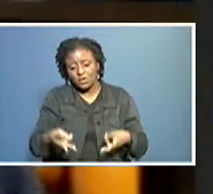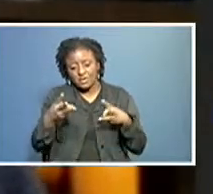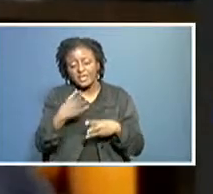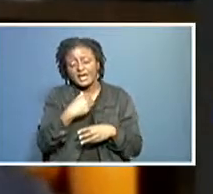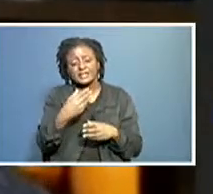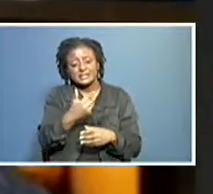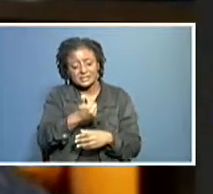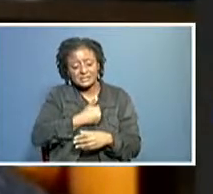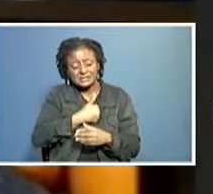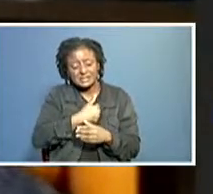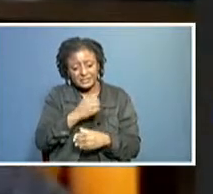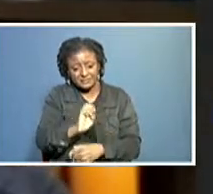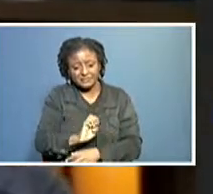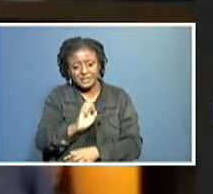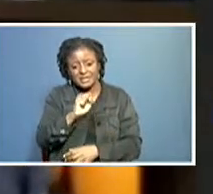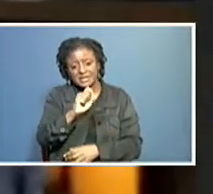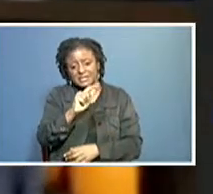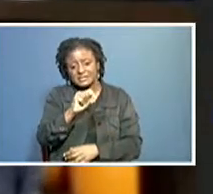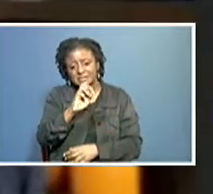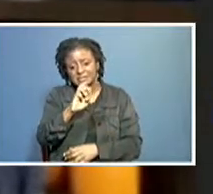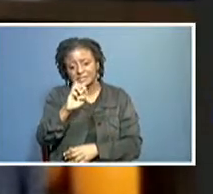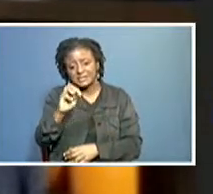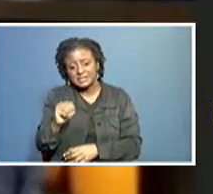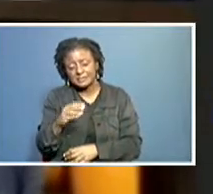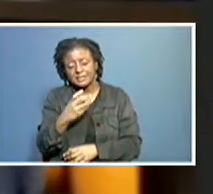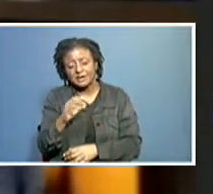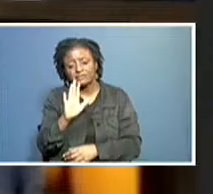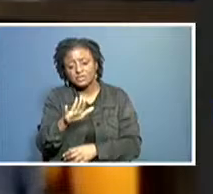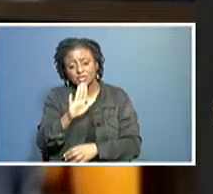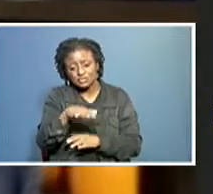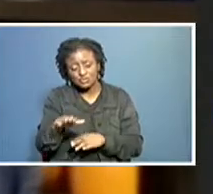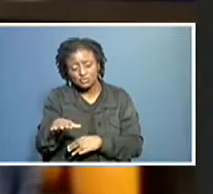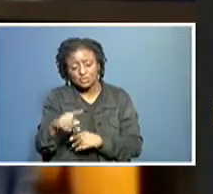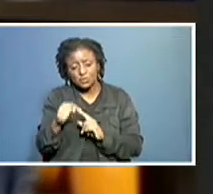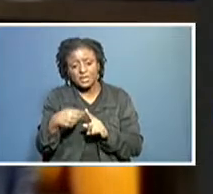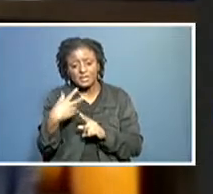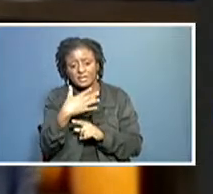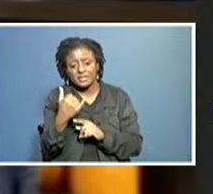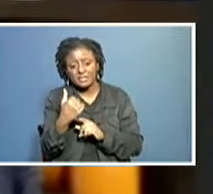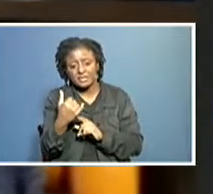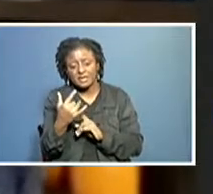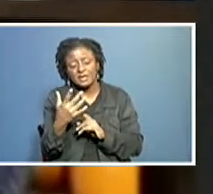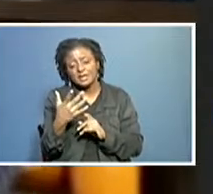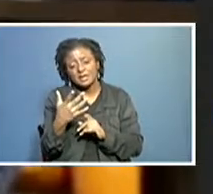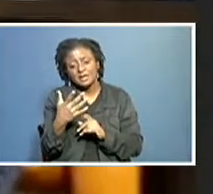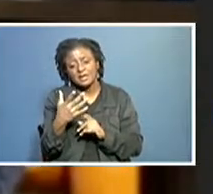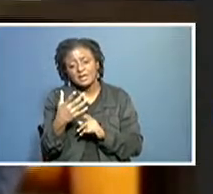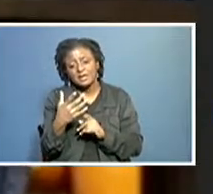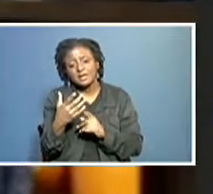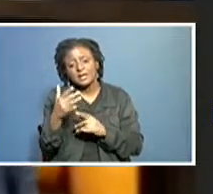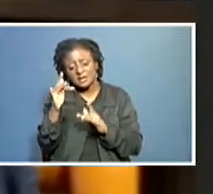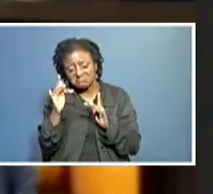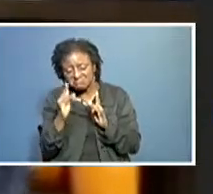your children, so that when they do come into contact with